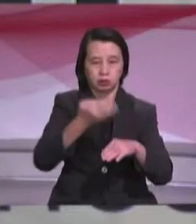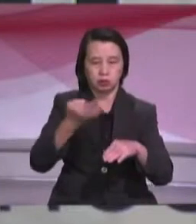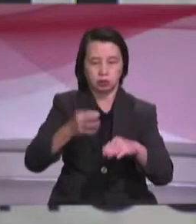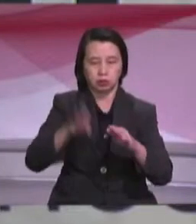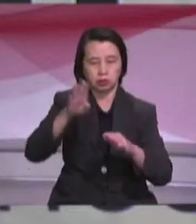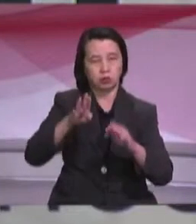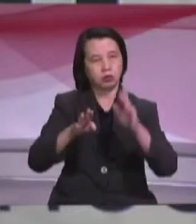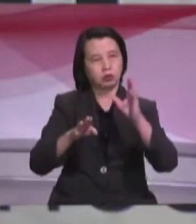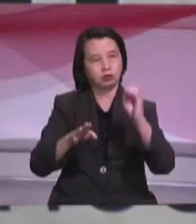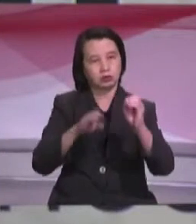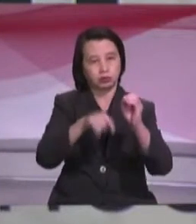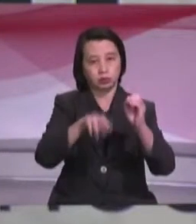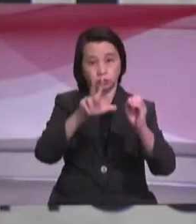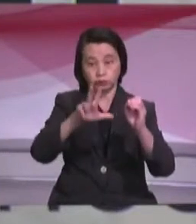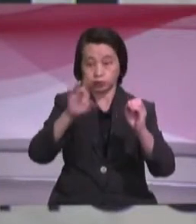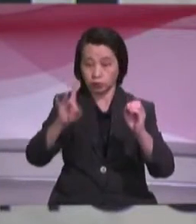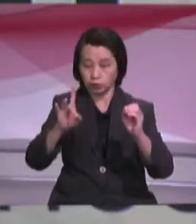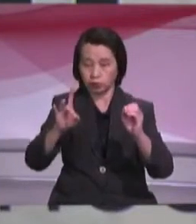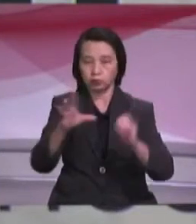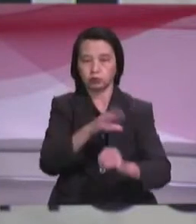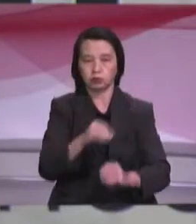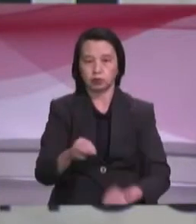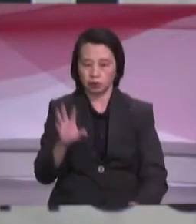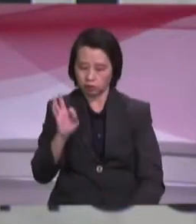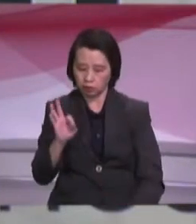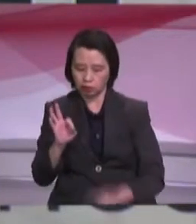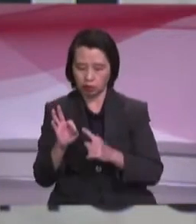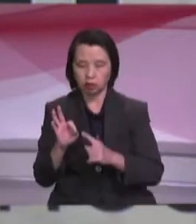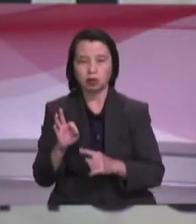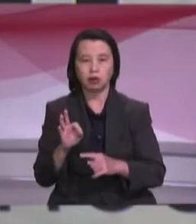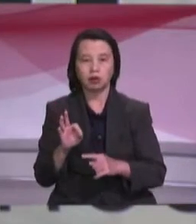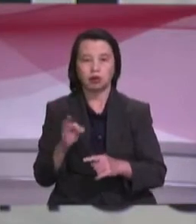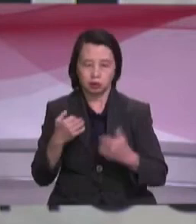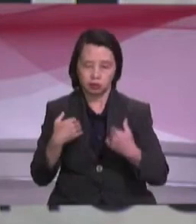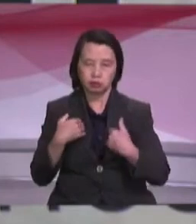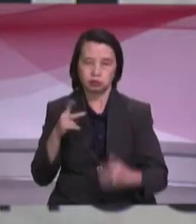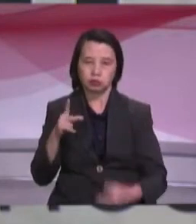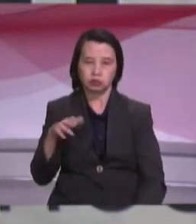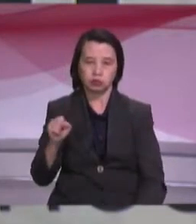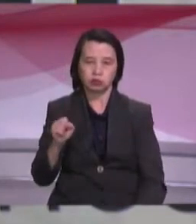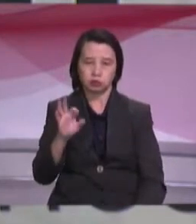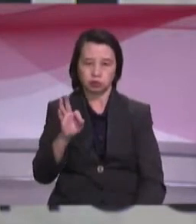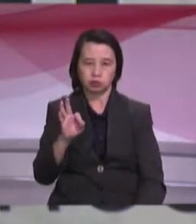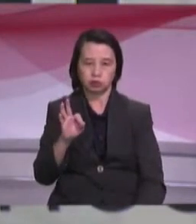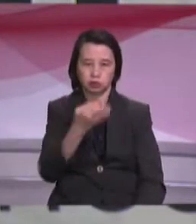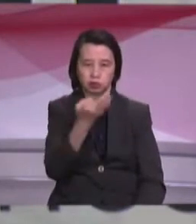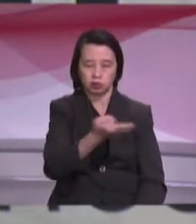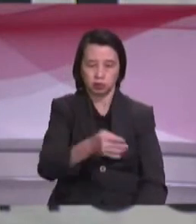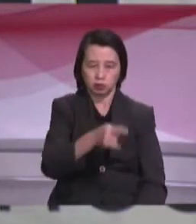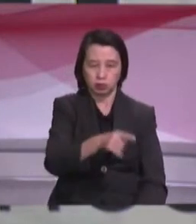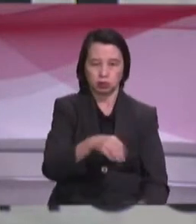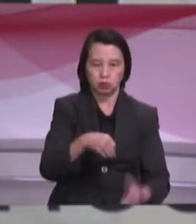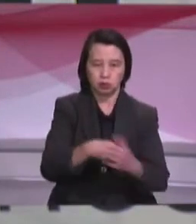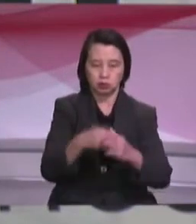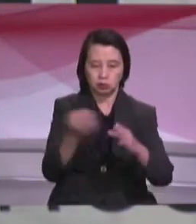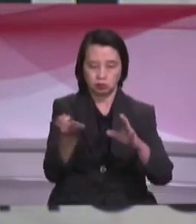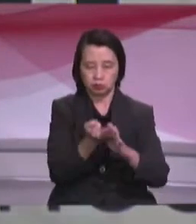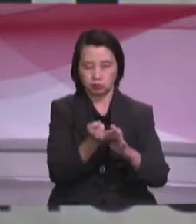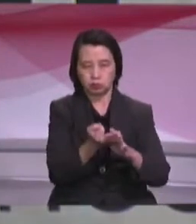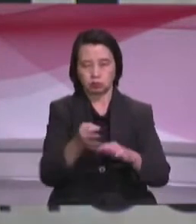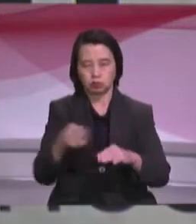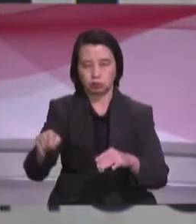of 0.38. And 9 cases, we have 9 cases of fatality been documented so